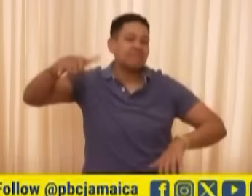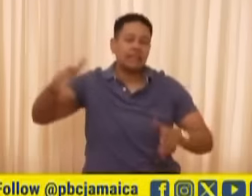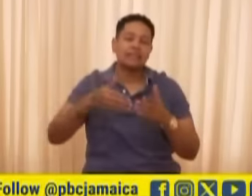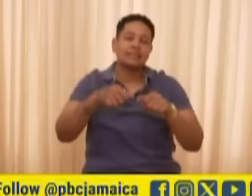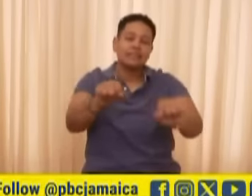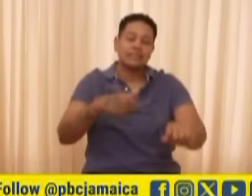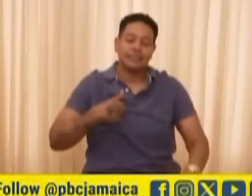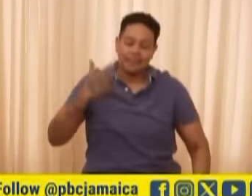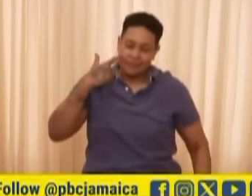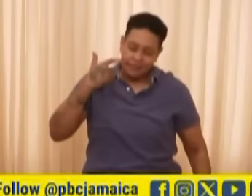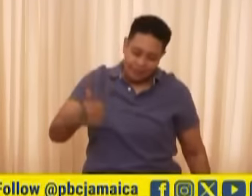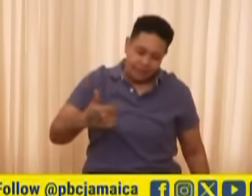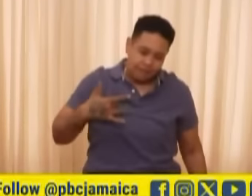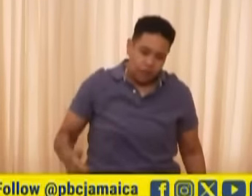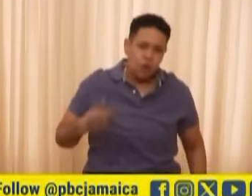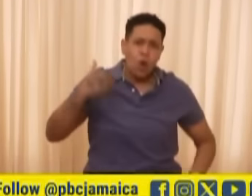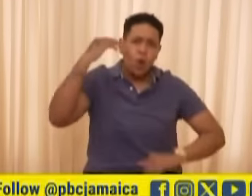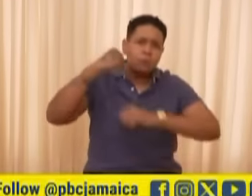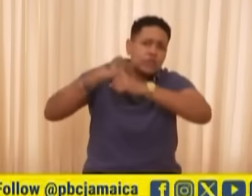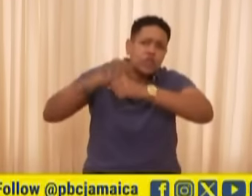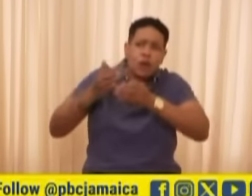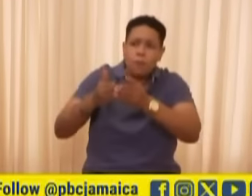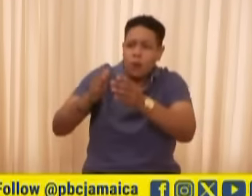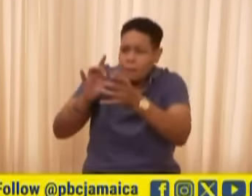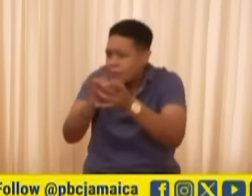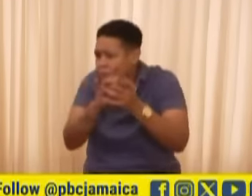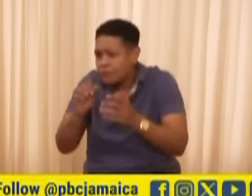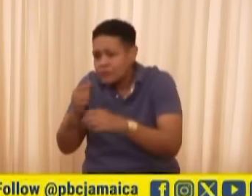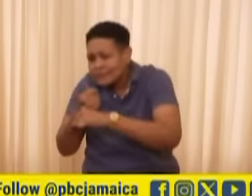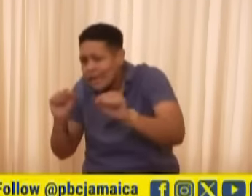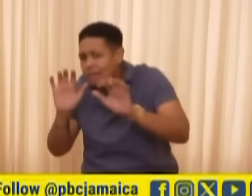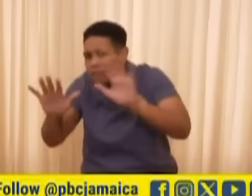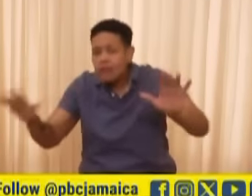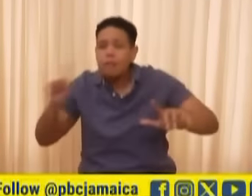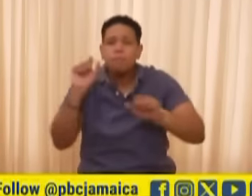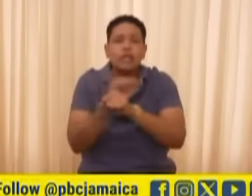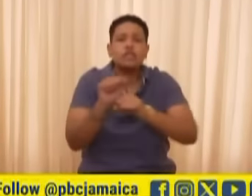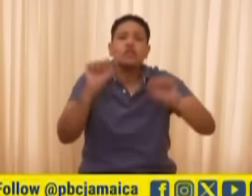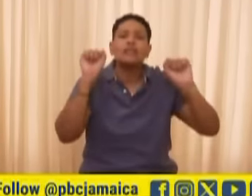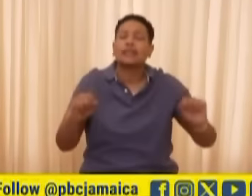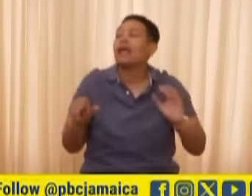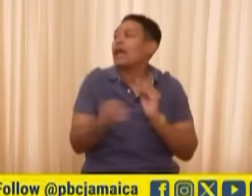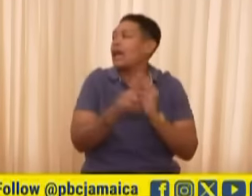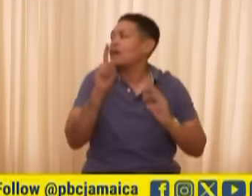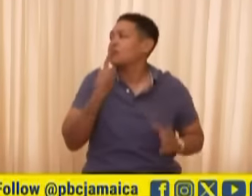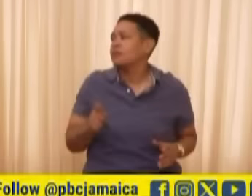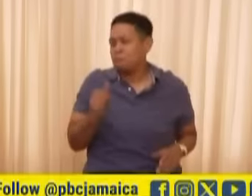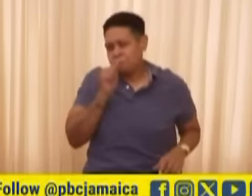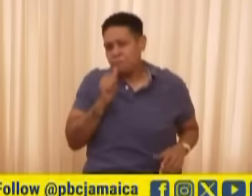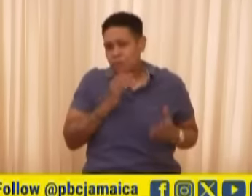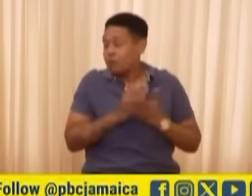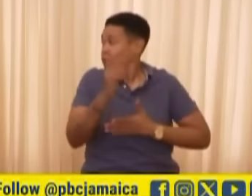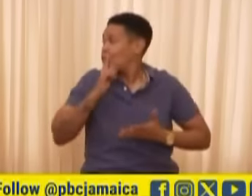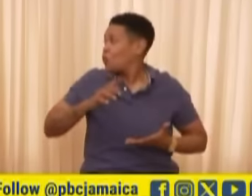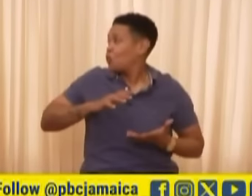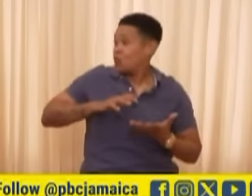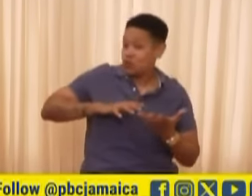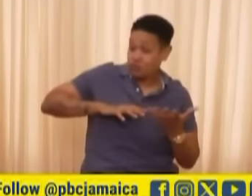good sign. Hopefully they are securing their vessels and making sure that they would be able to ride out the storm at